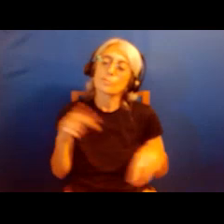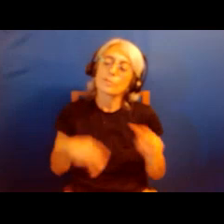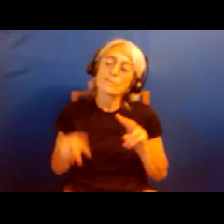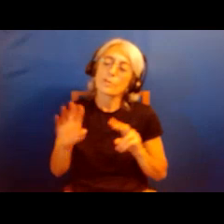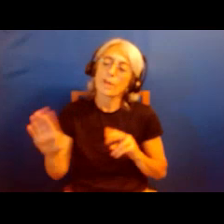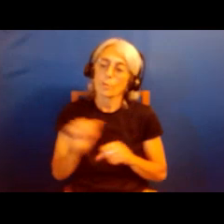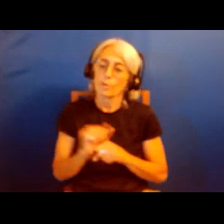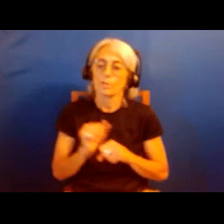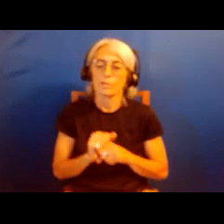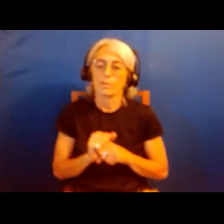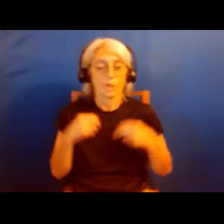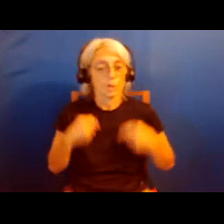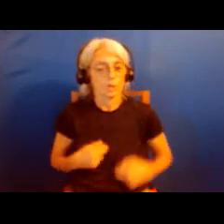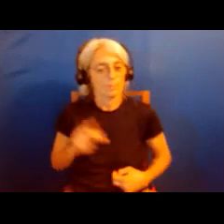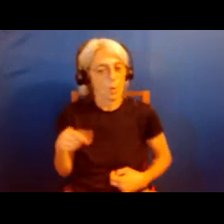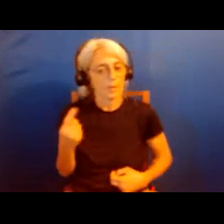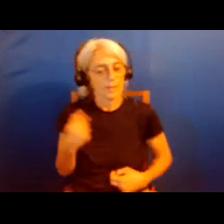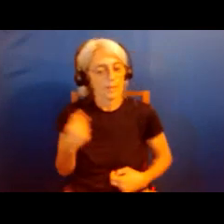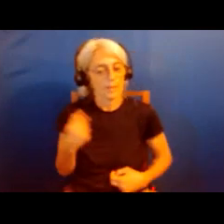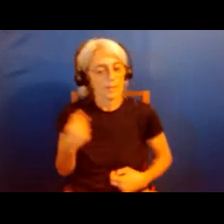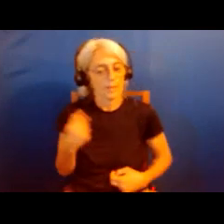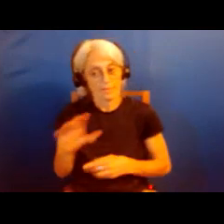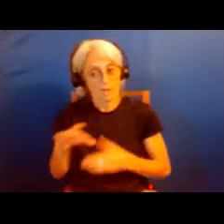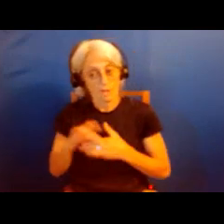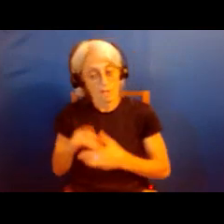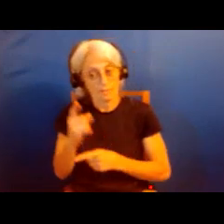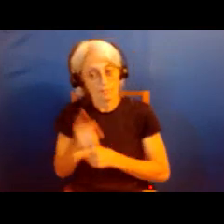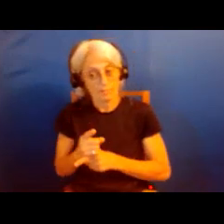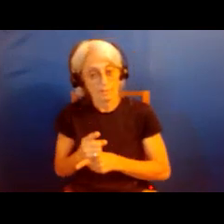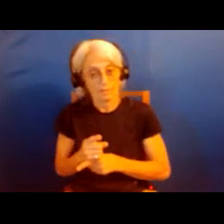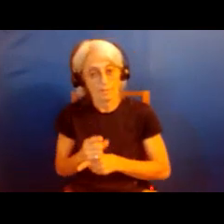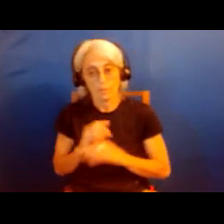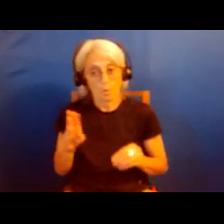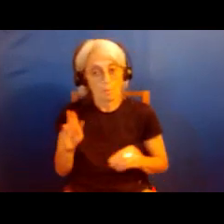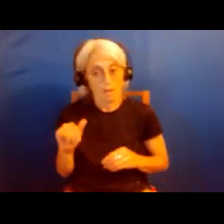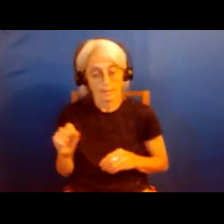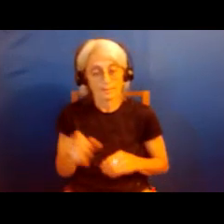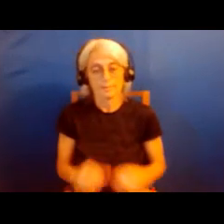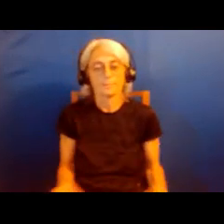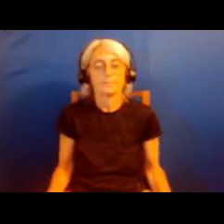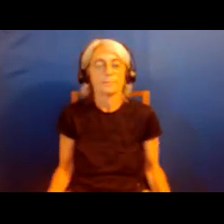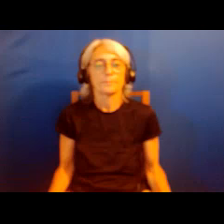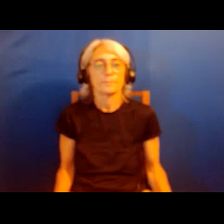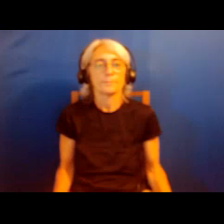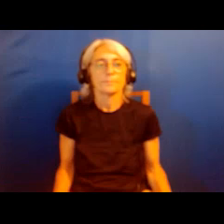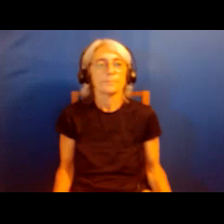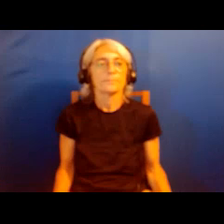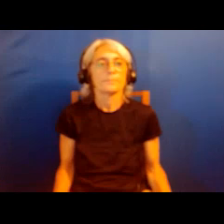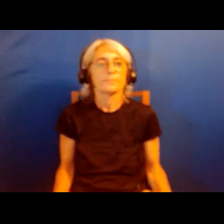human can determine if the content is accurate and free of bias. Next slide.